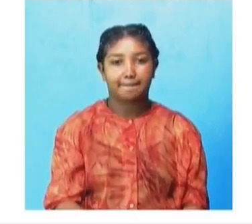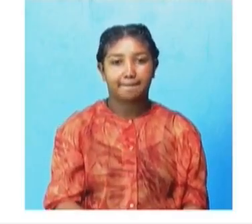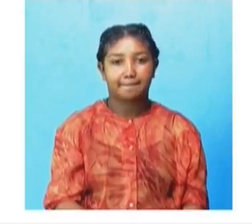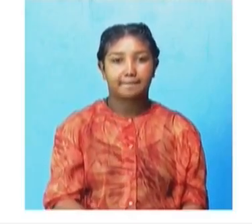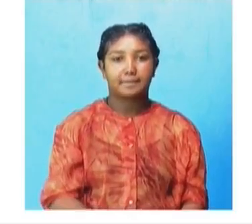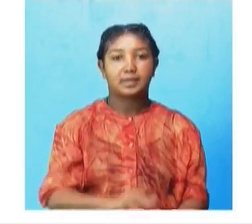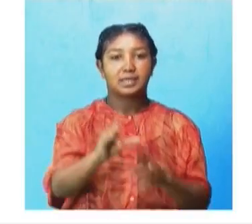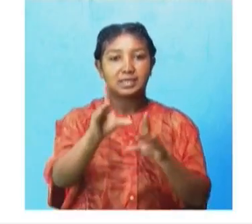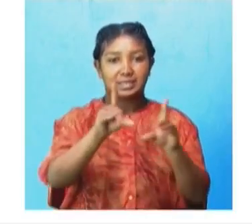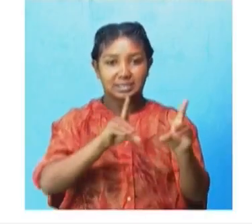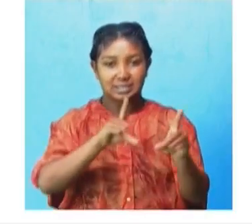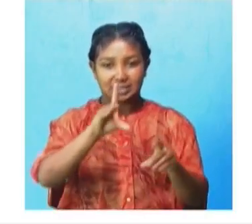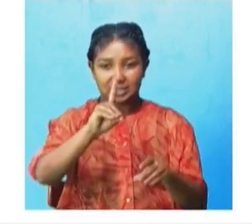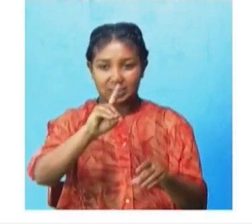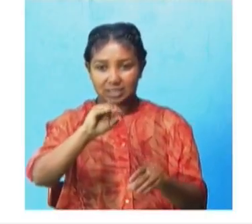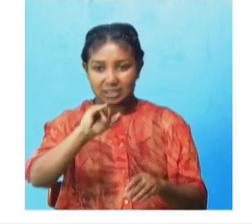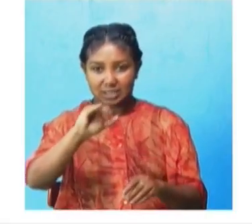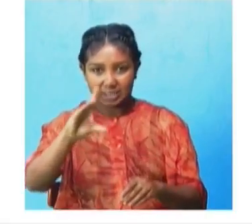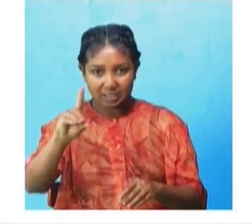did.